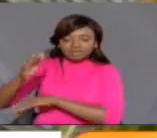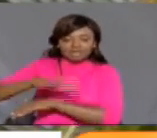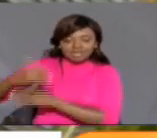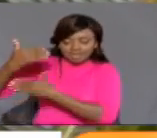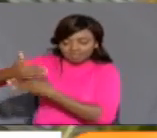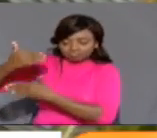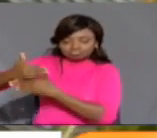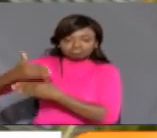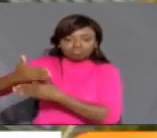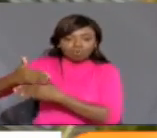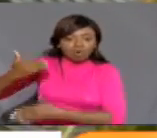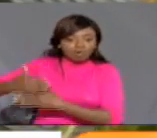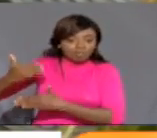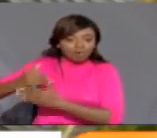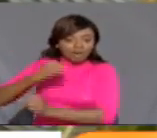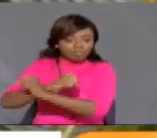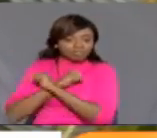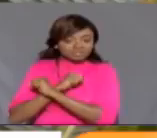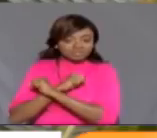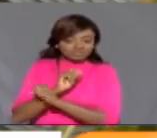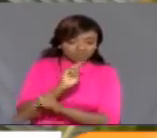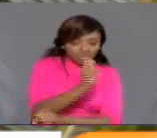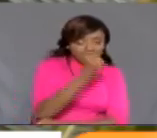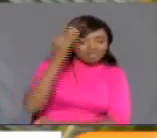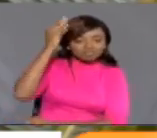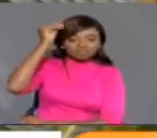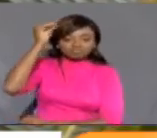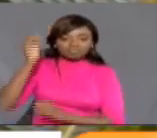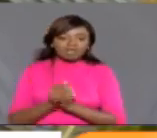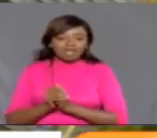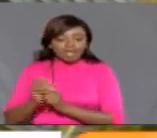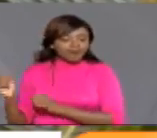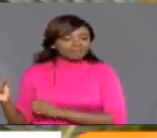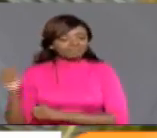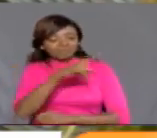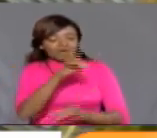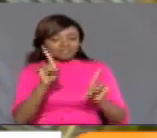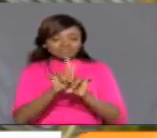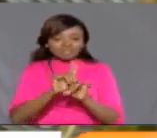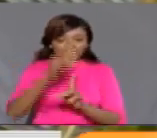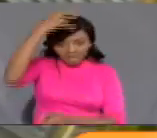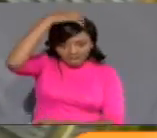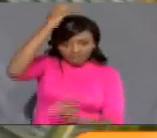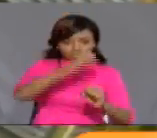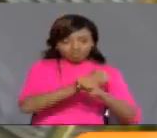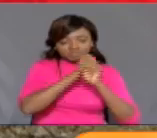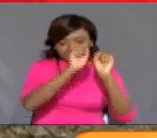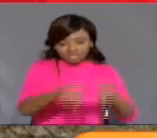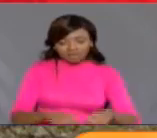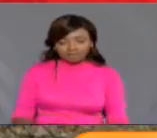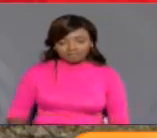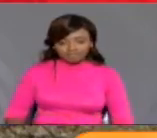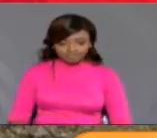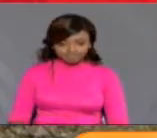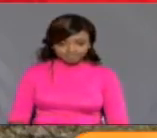between Kenya and Somalia from Mandera to Kiunga in Lamu County. Elfas Lagat, Citizen TV, Nairobi.